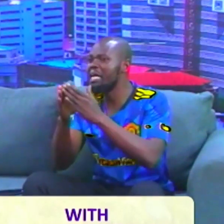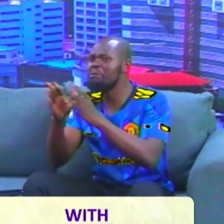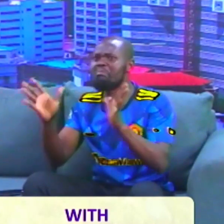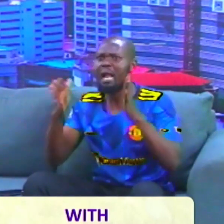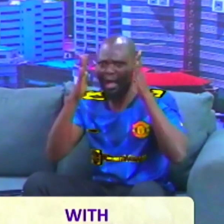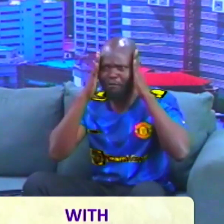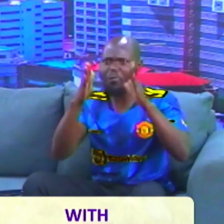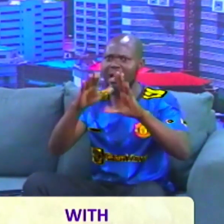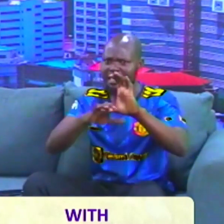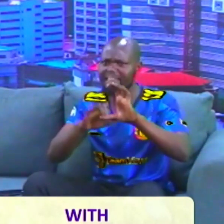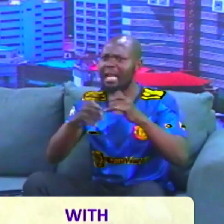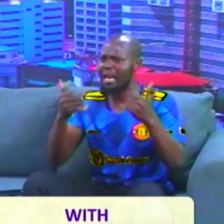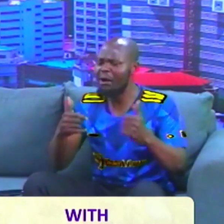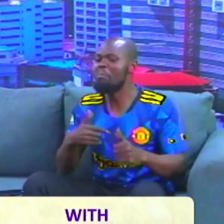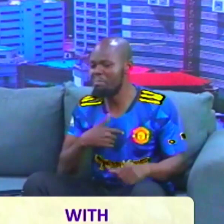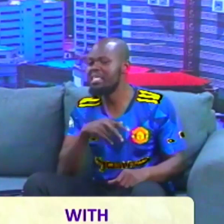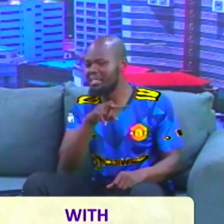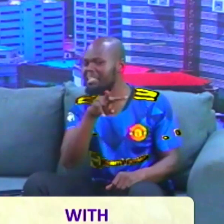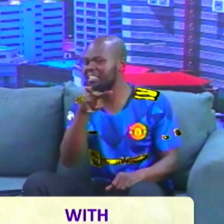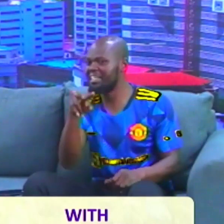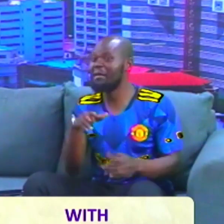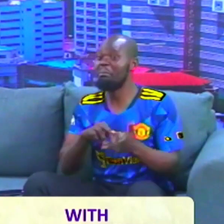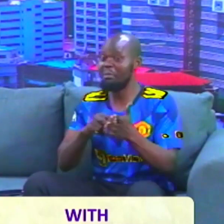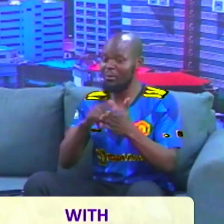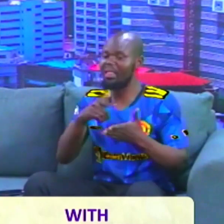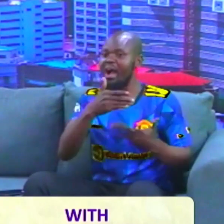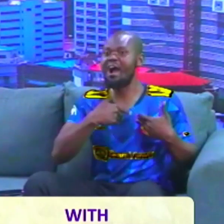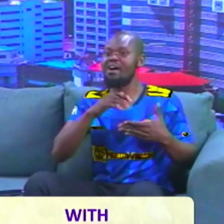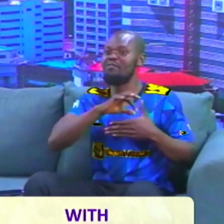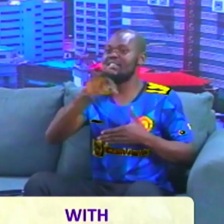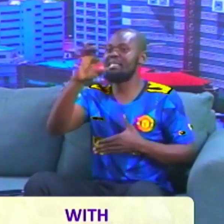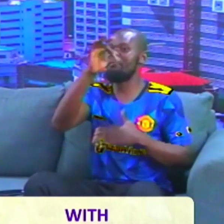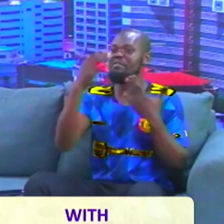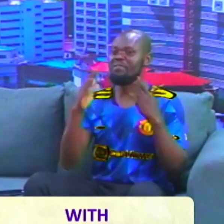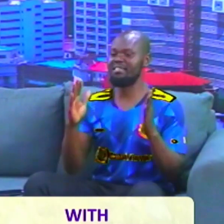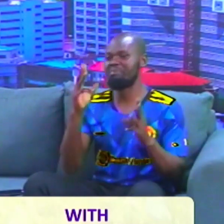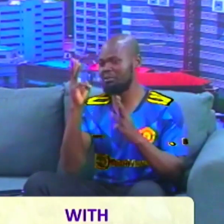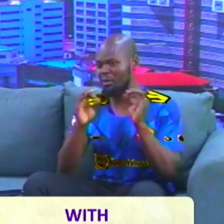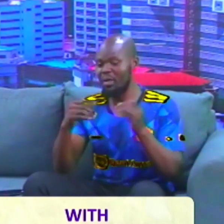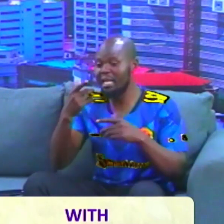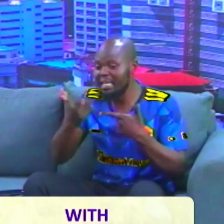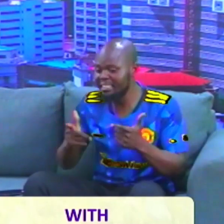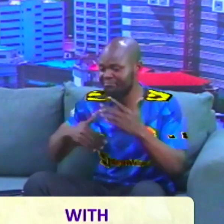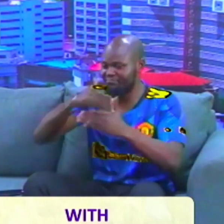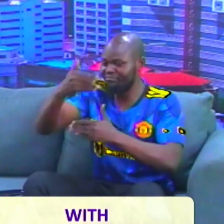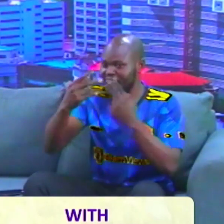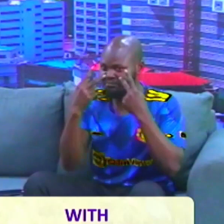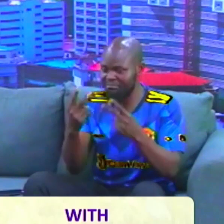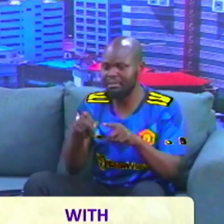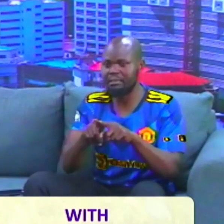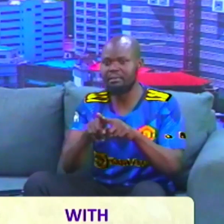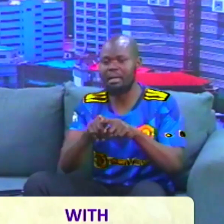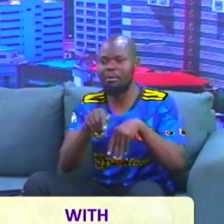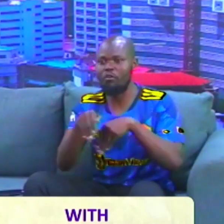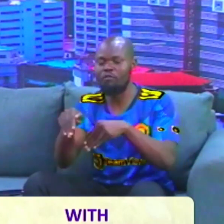people insulting Chelsea, people insulting Arsenal. All those, we're going to discuss them today. Please don't worry.